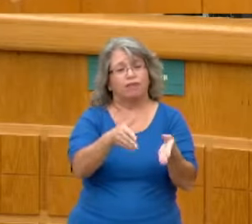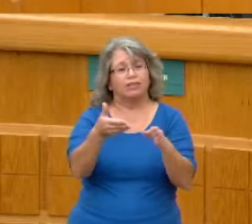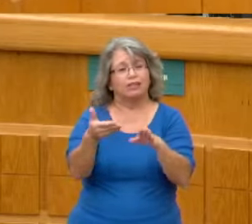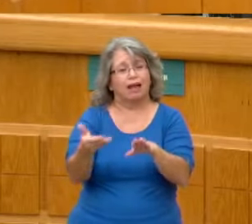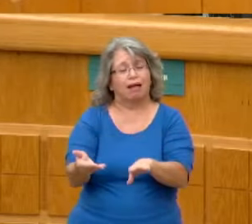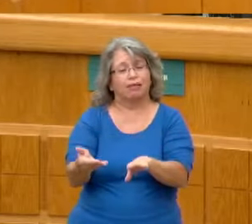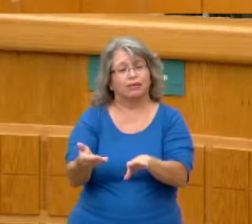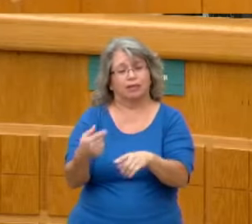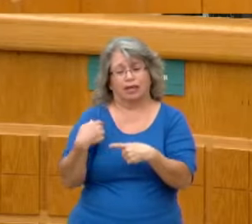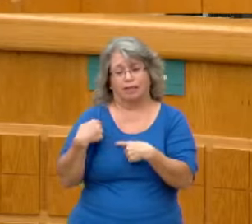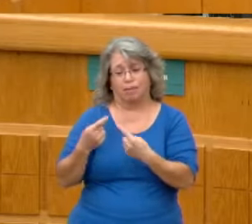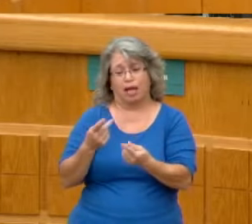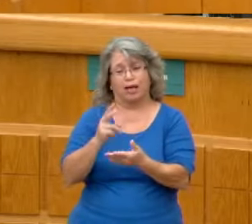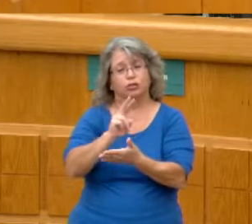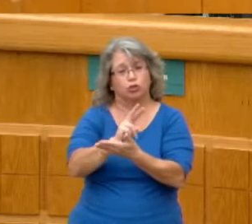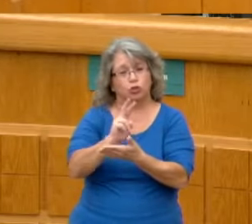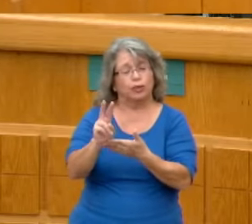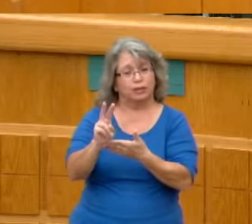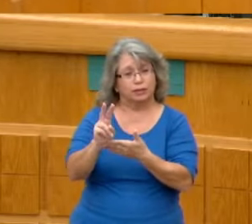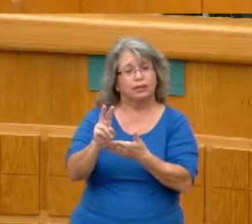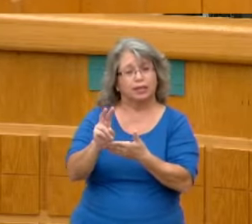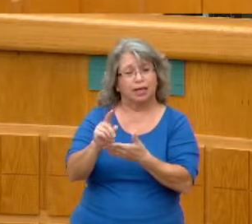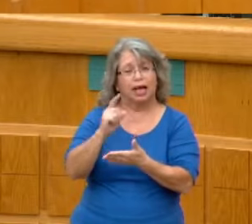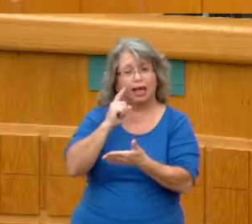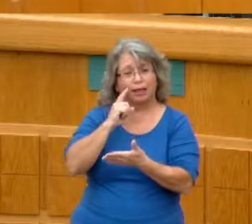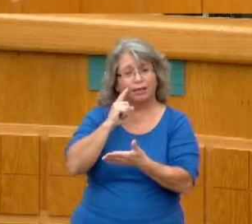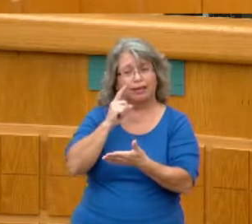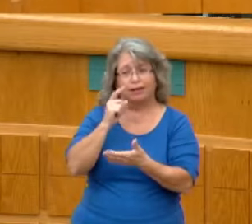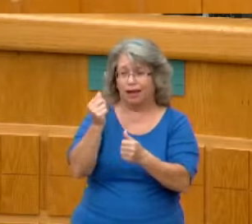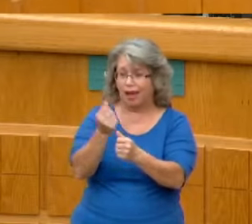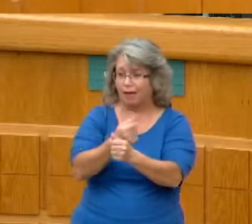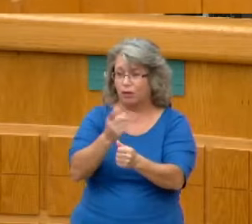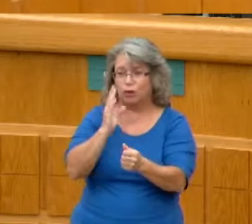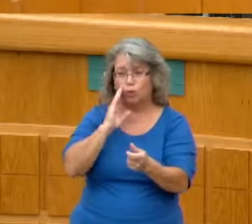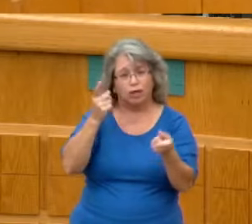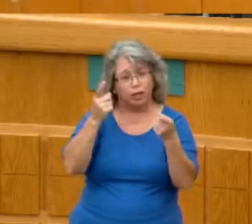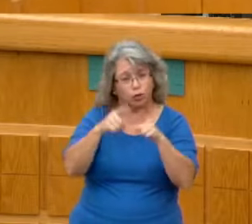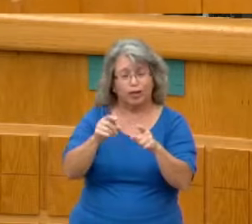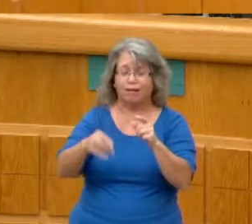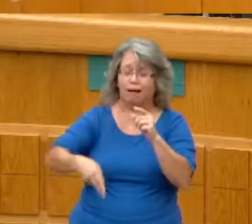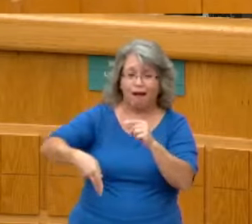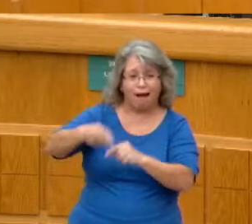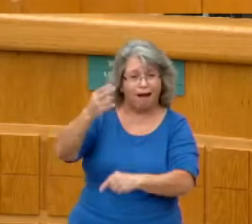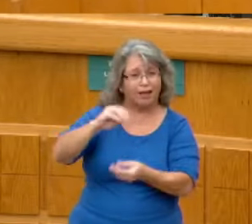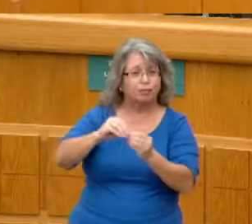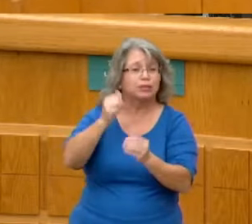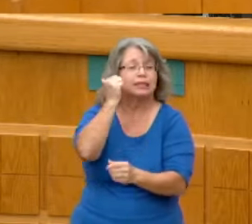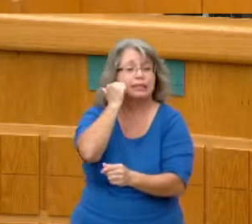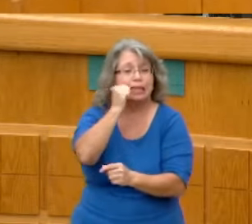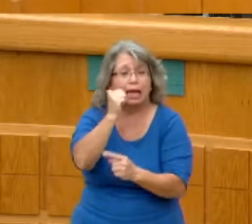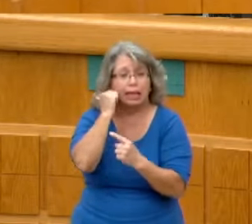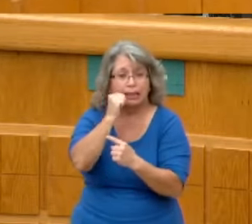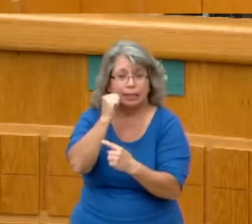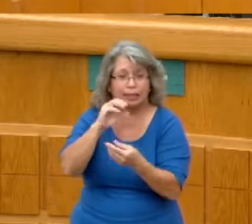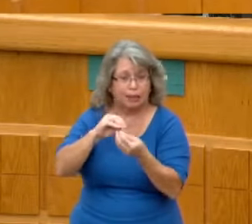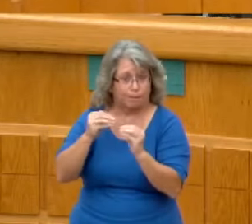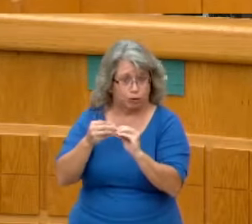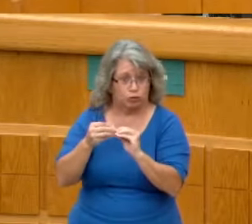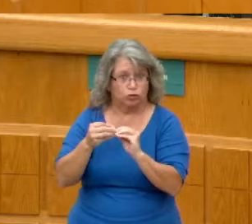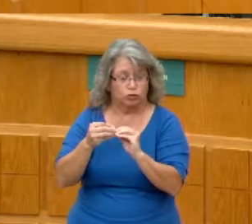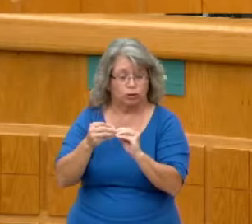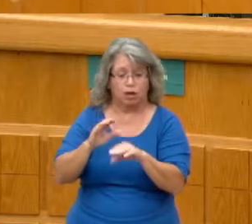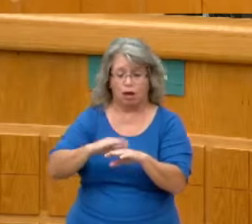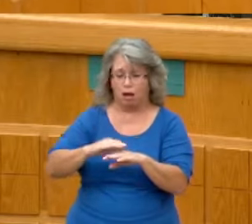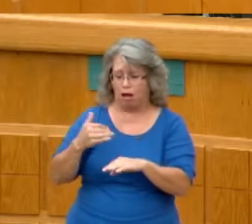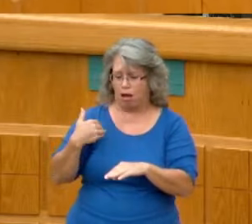I think everybody will agree these are very, very high. These are daily numbers. So while on the